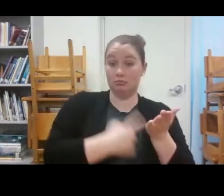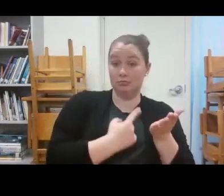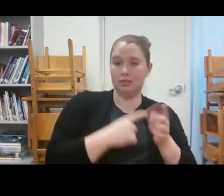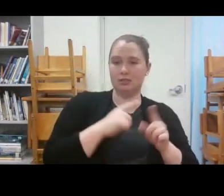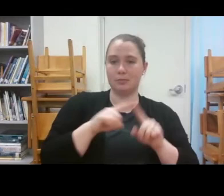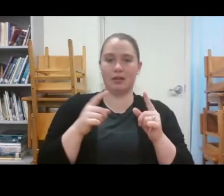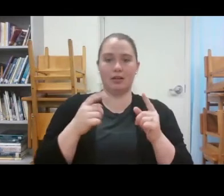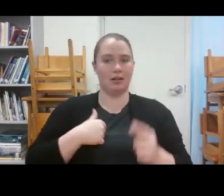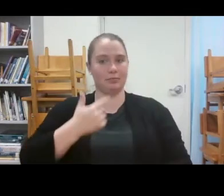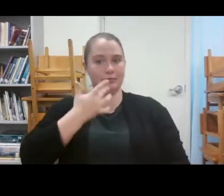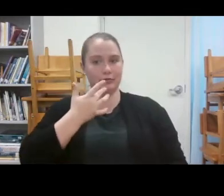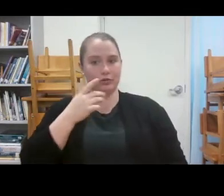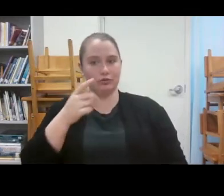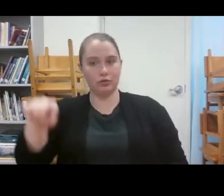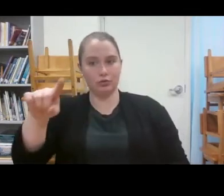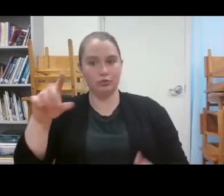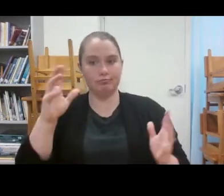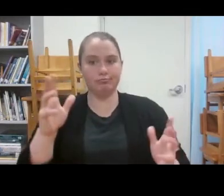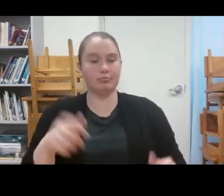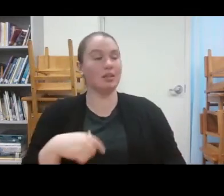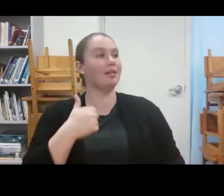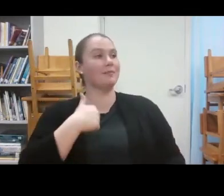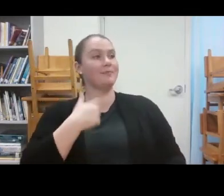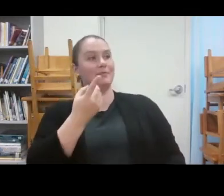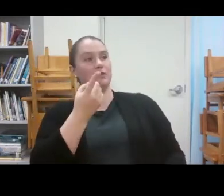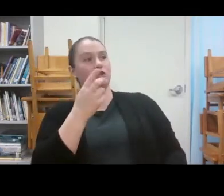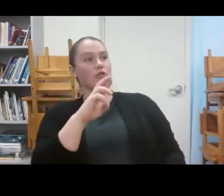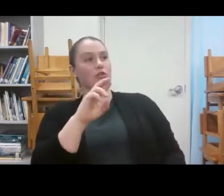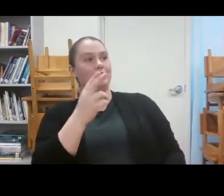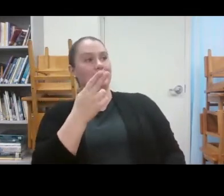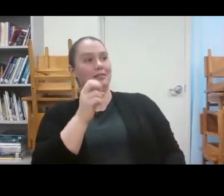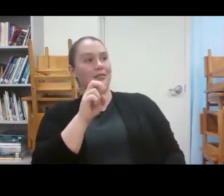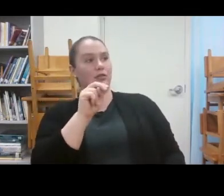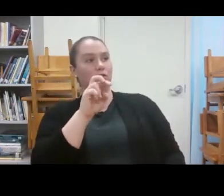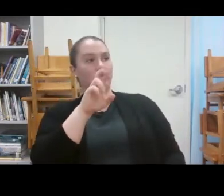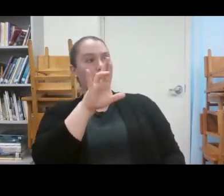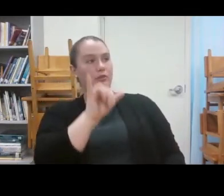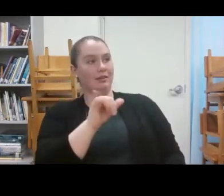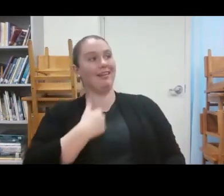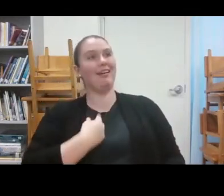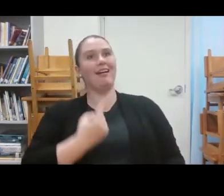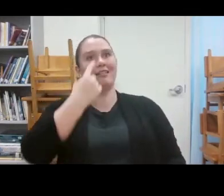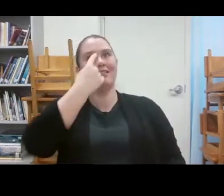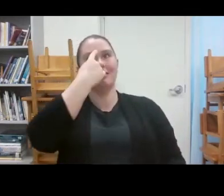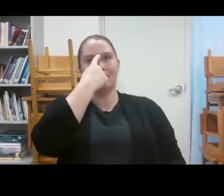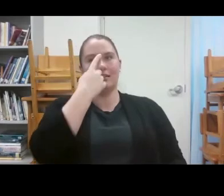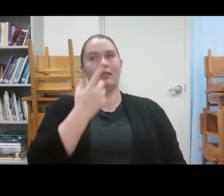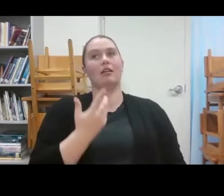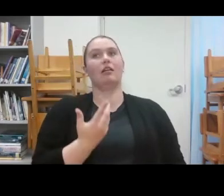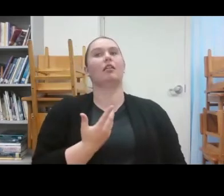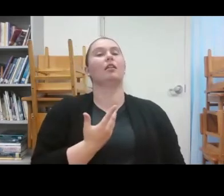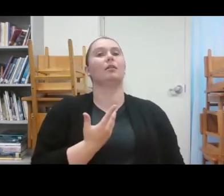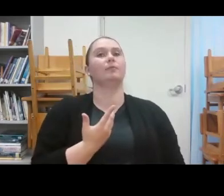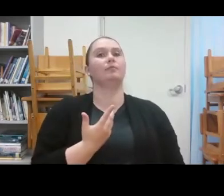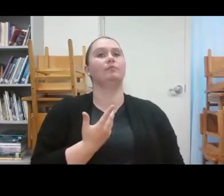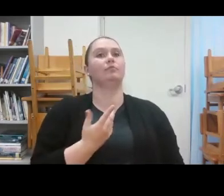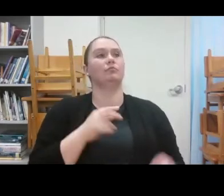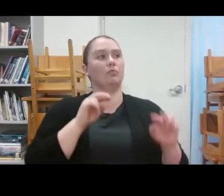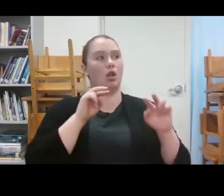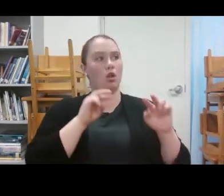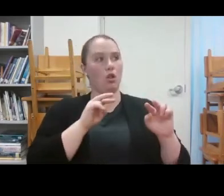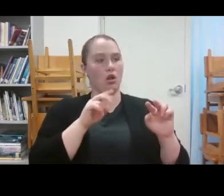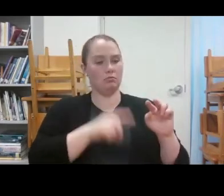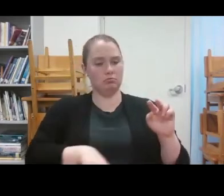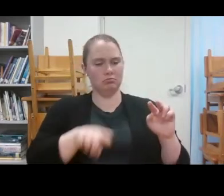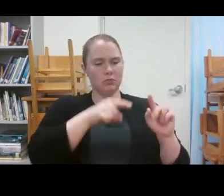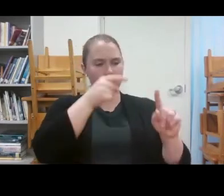yourselves. And this is Dr. Henry again. I think that in terms of those goals or priorities